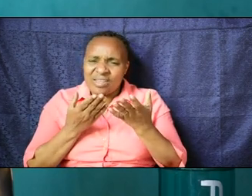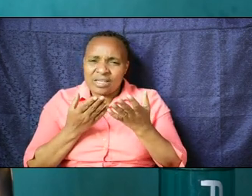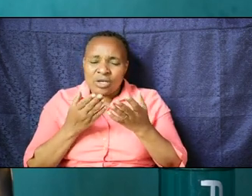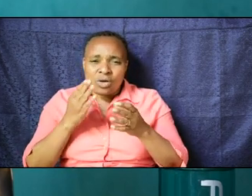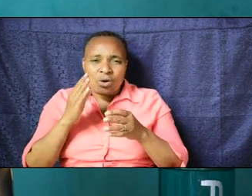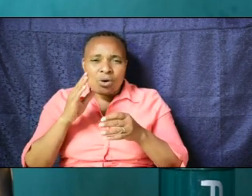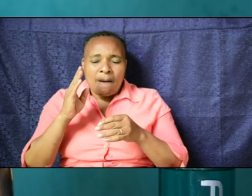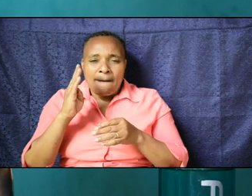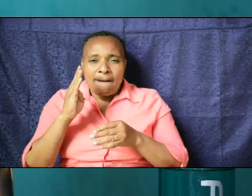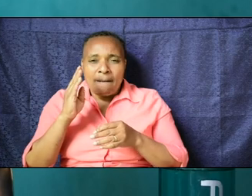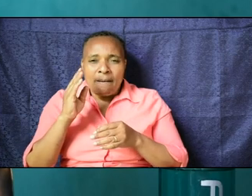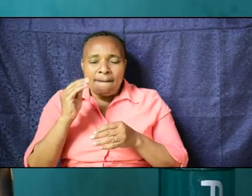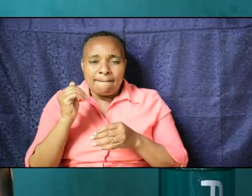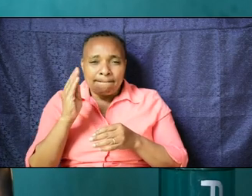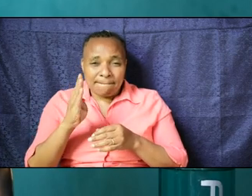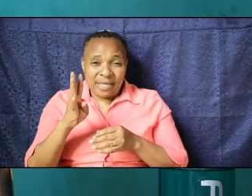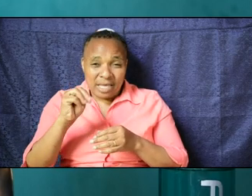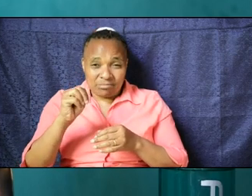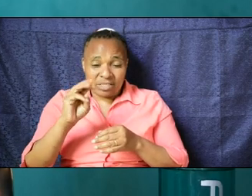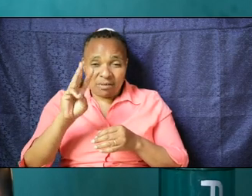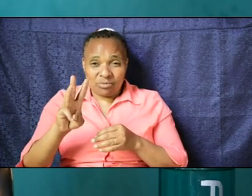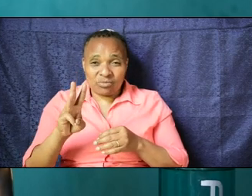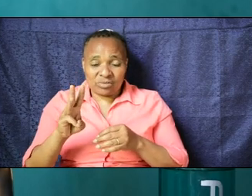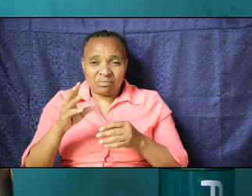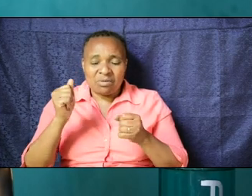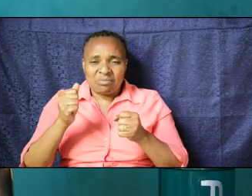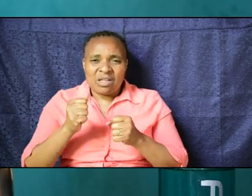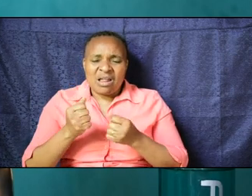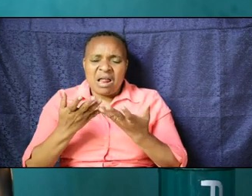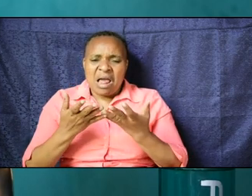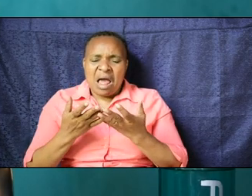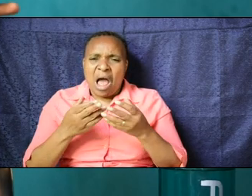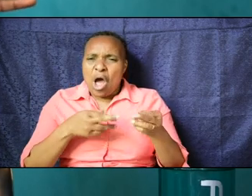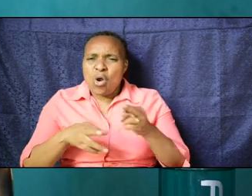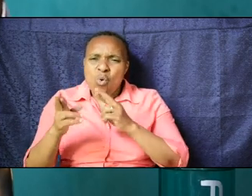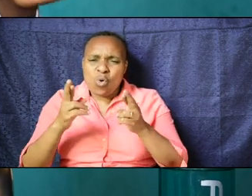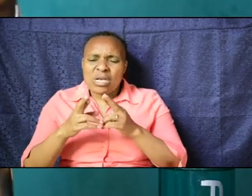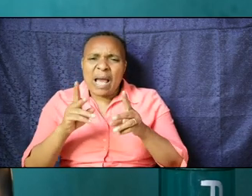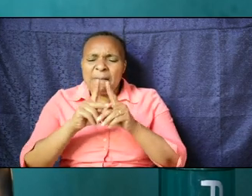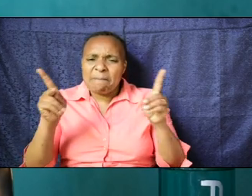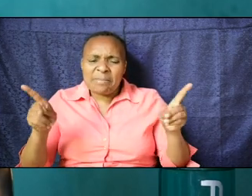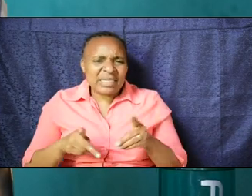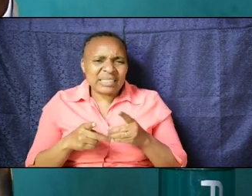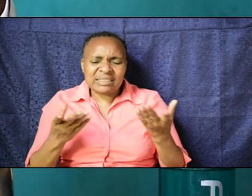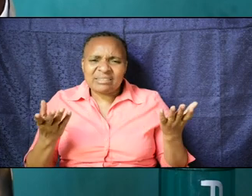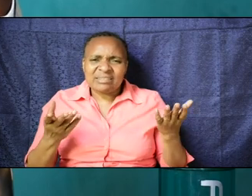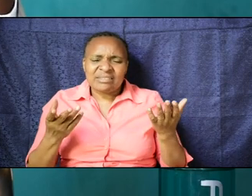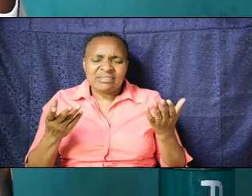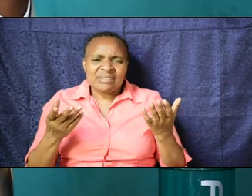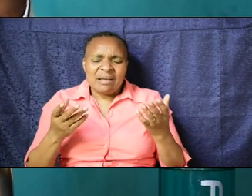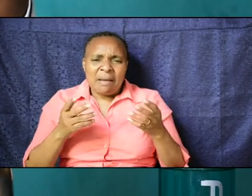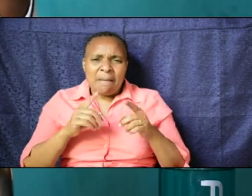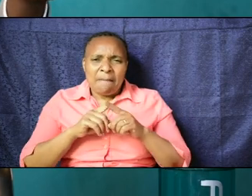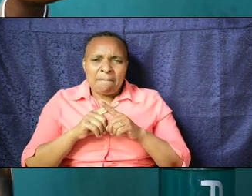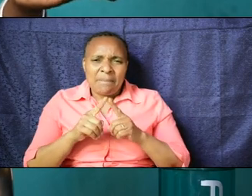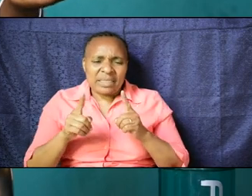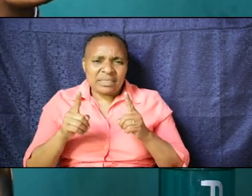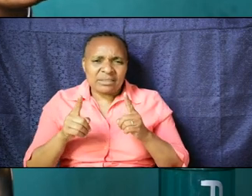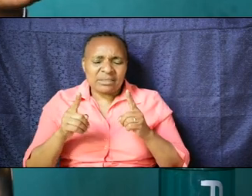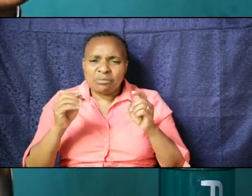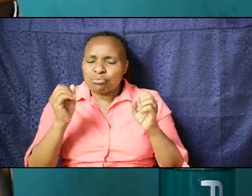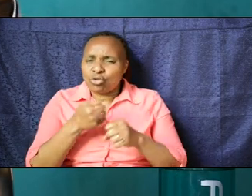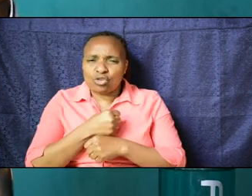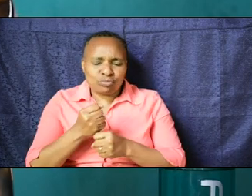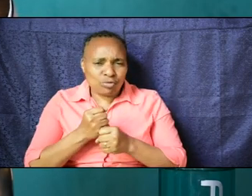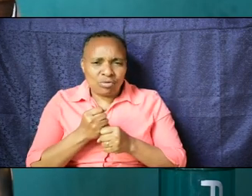good BMW. But then they got on a rough road. And this is a place, you know, sorry to speak this, but BMWs aren't really meant to